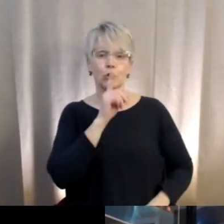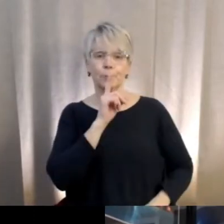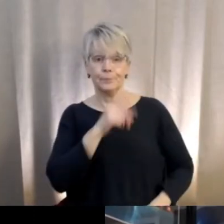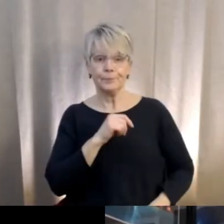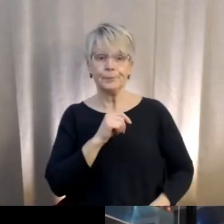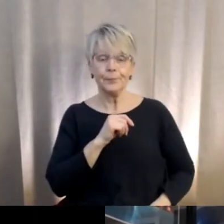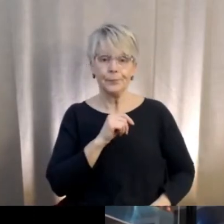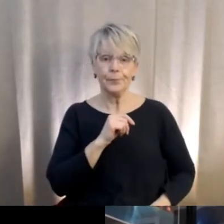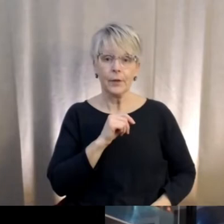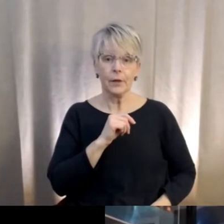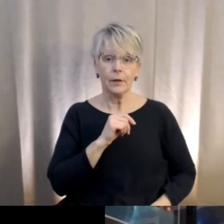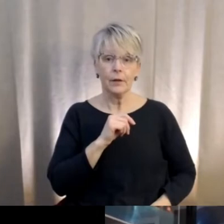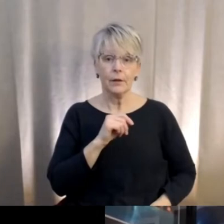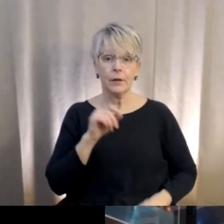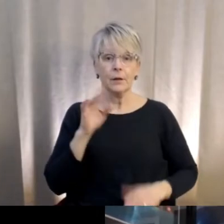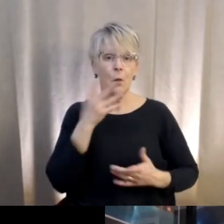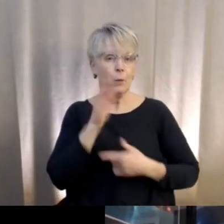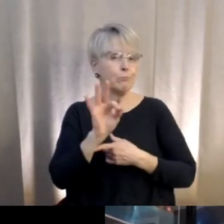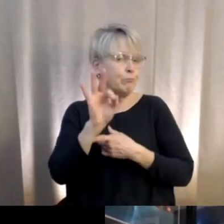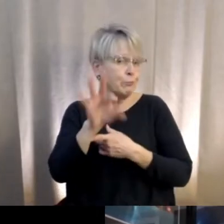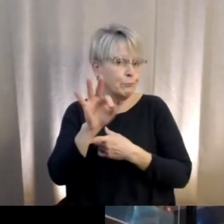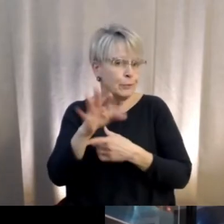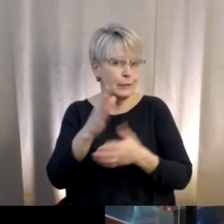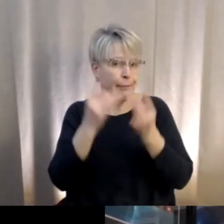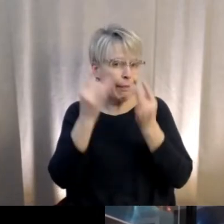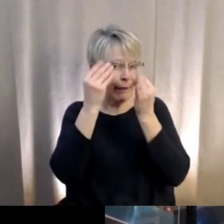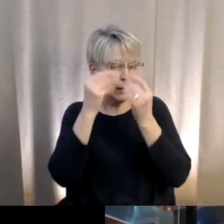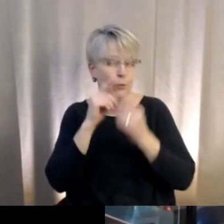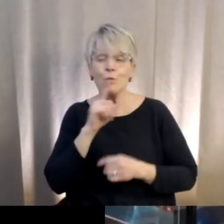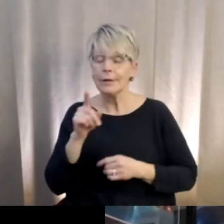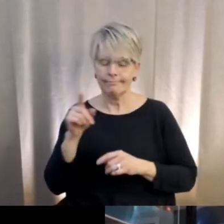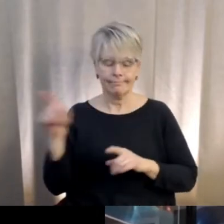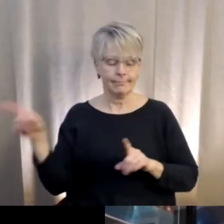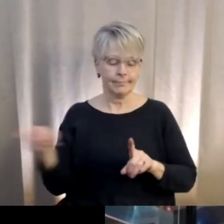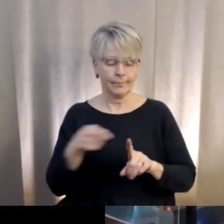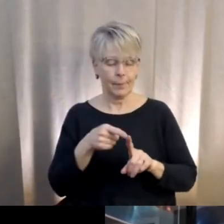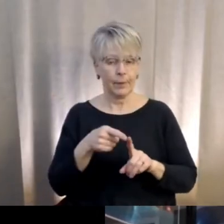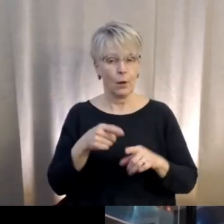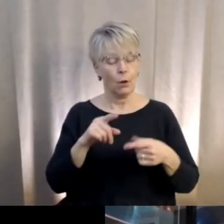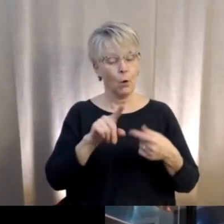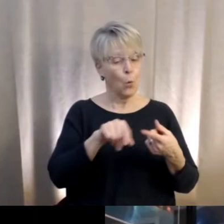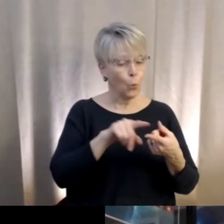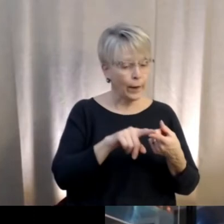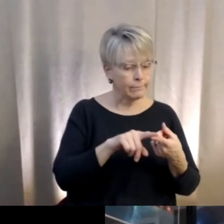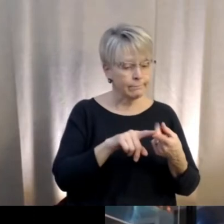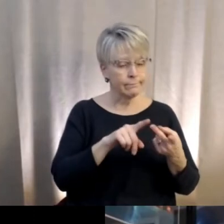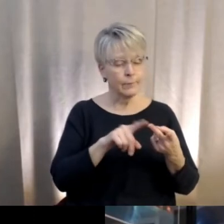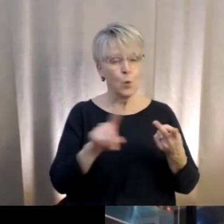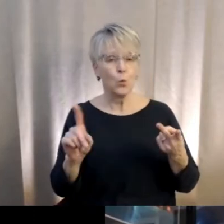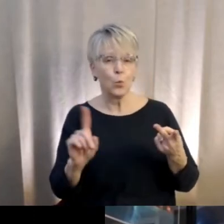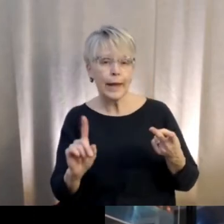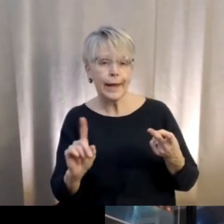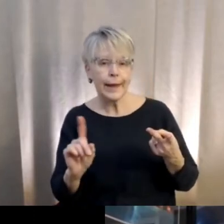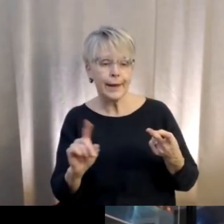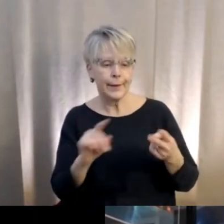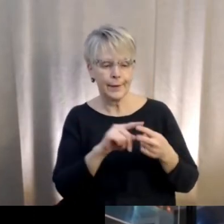definitely have you think about some things. So a lot of it comes down to when and where you want the dog